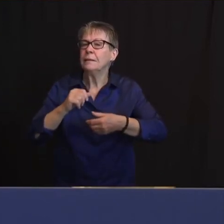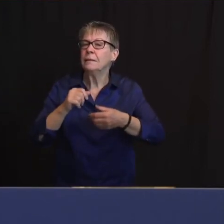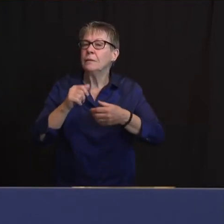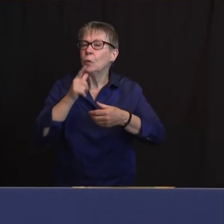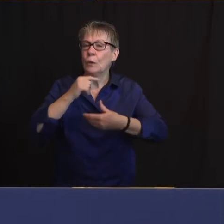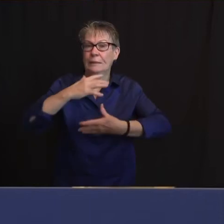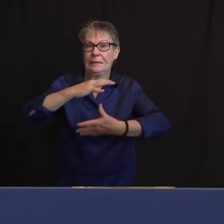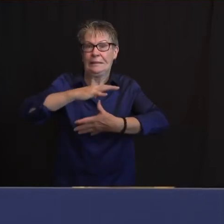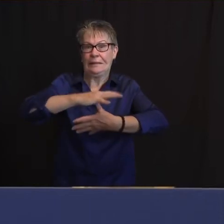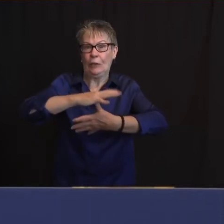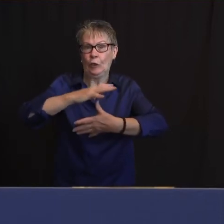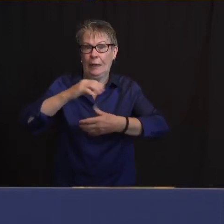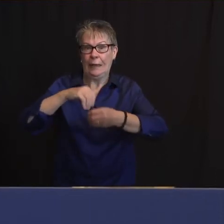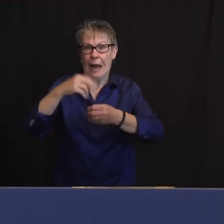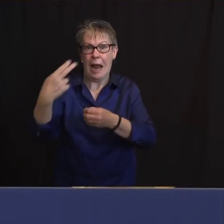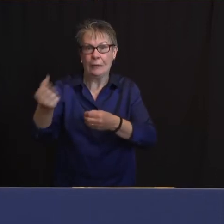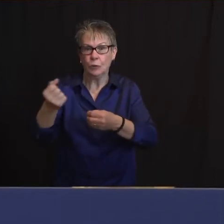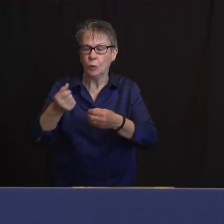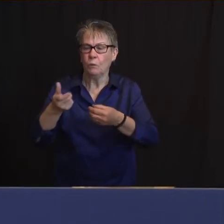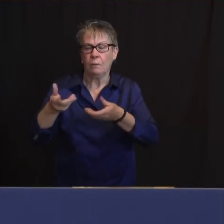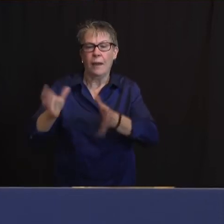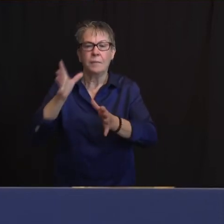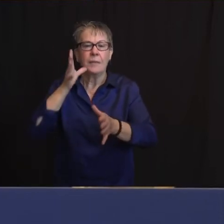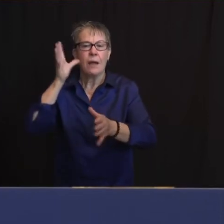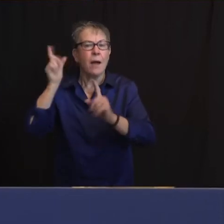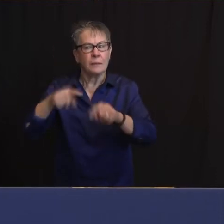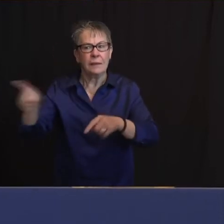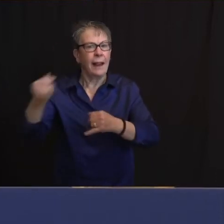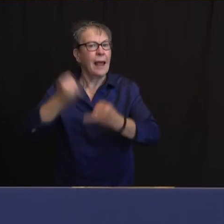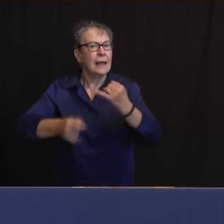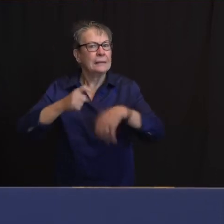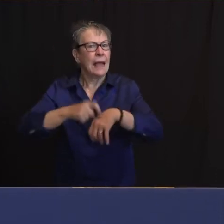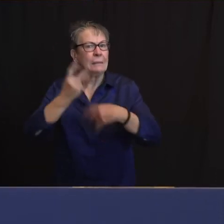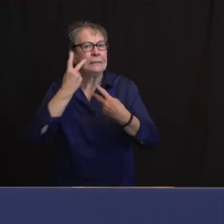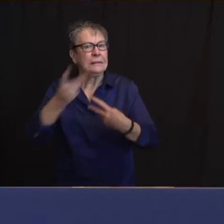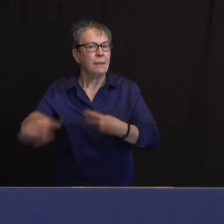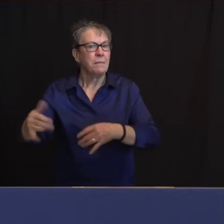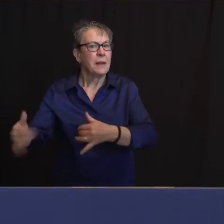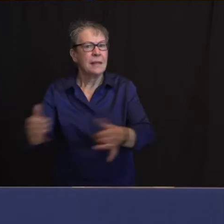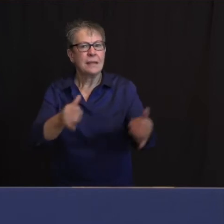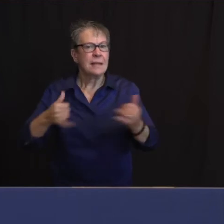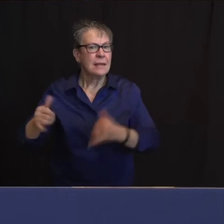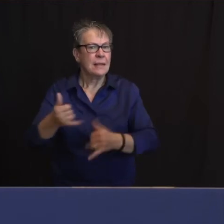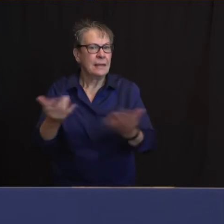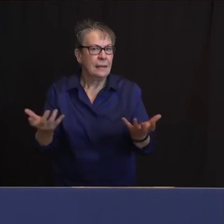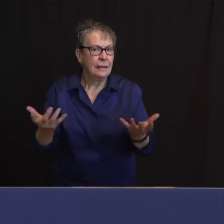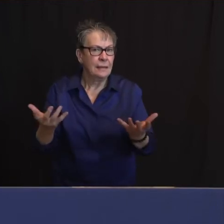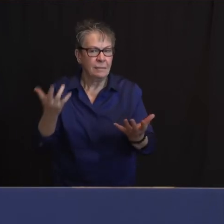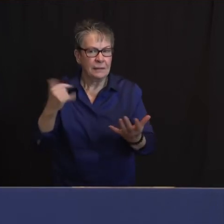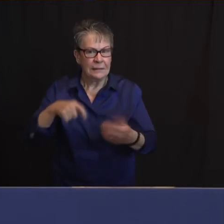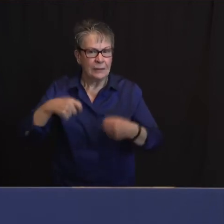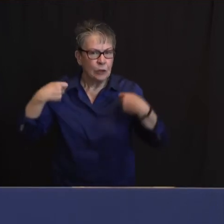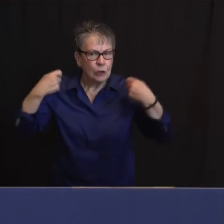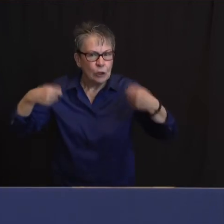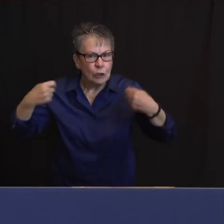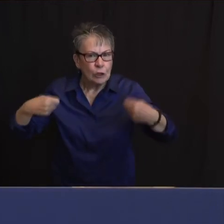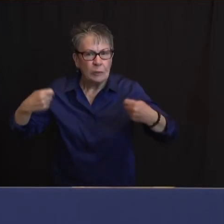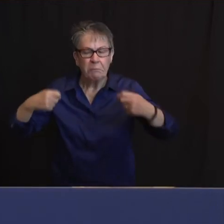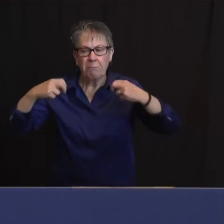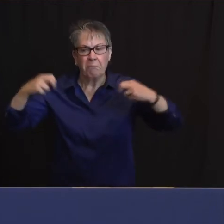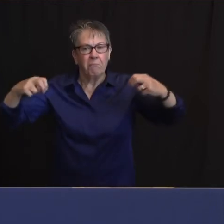gyms would be in this category, most of the restaurants are in this category, most of the moms and dads are in this category. Very compelling but